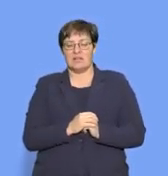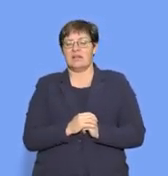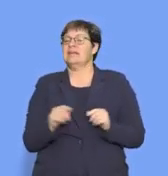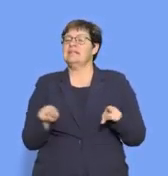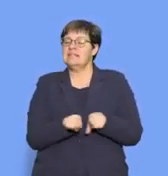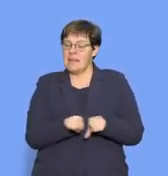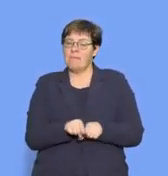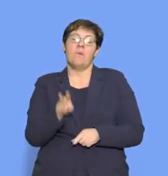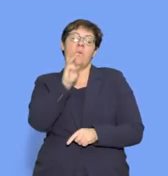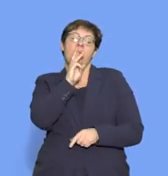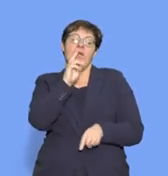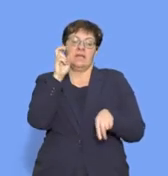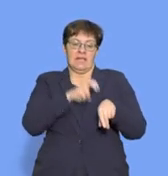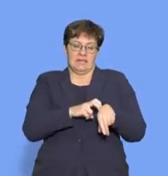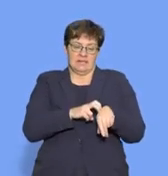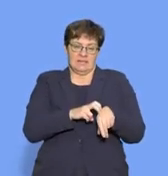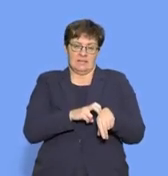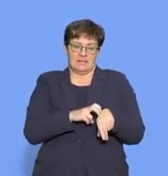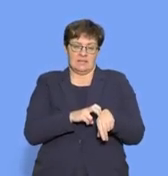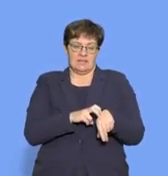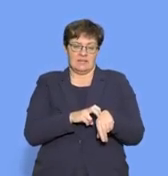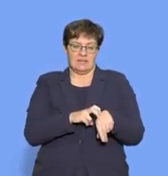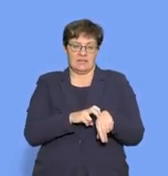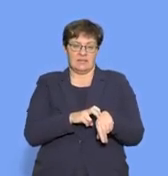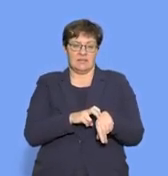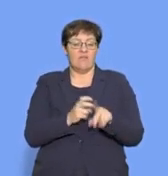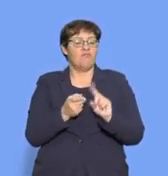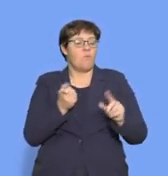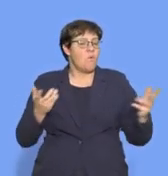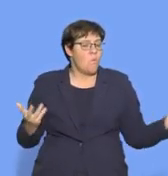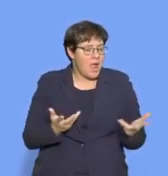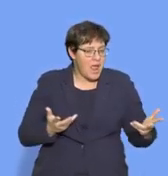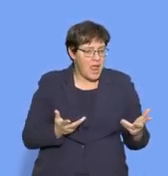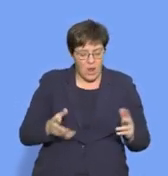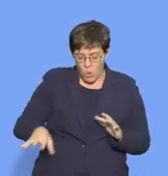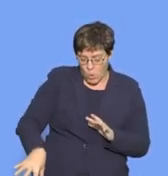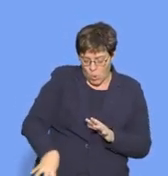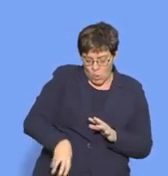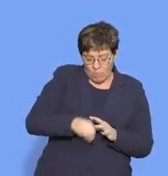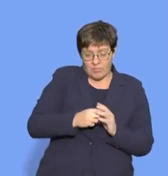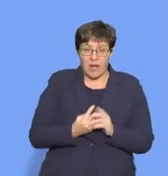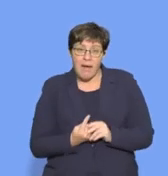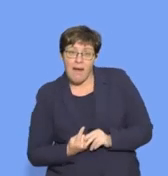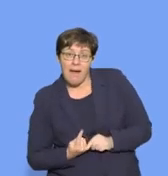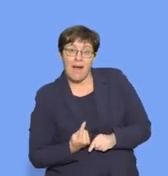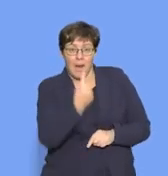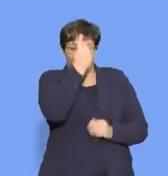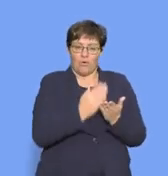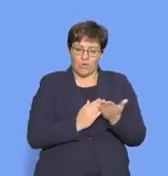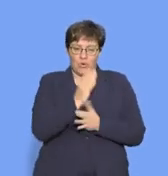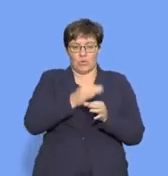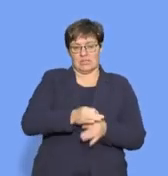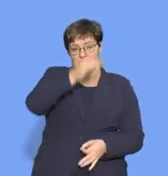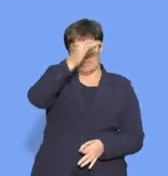is going to need water coming from the soil to go up the